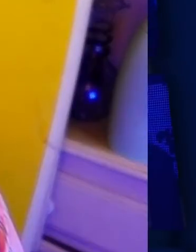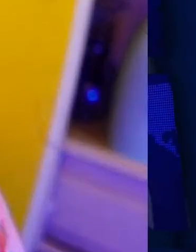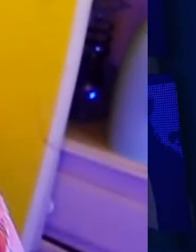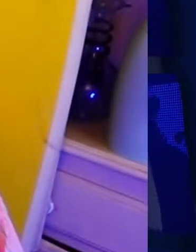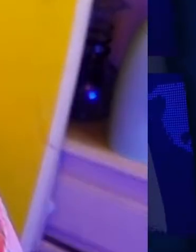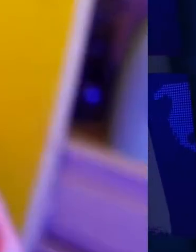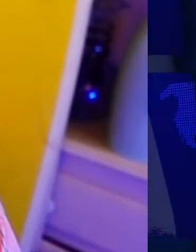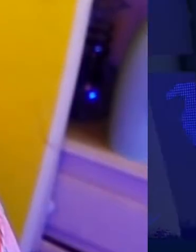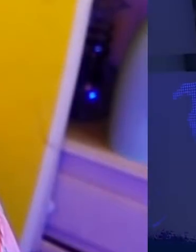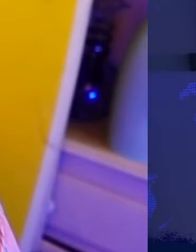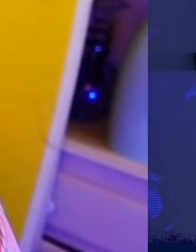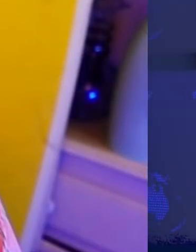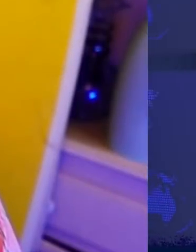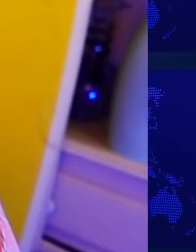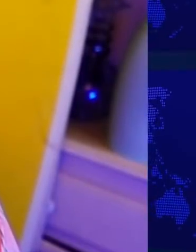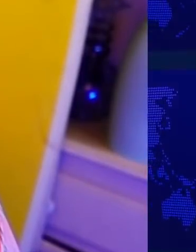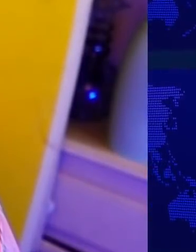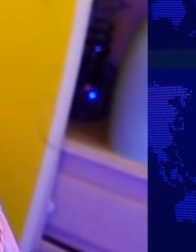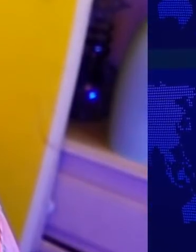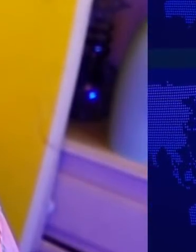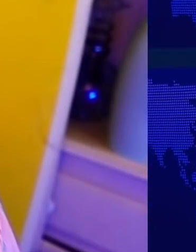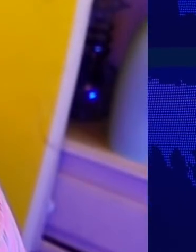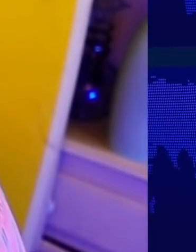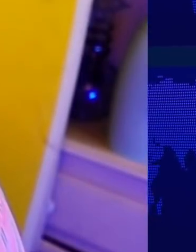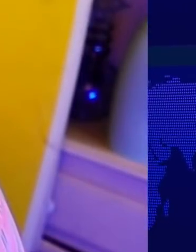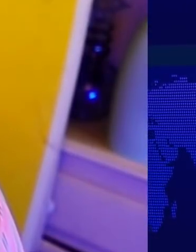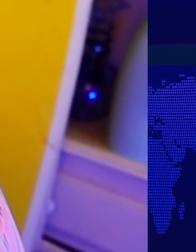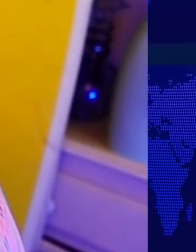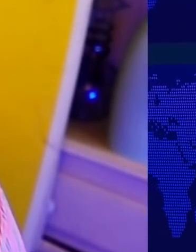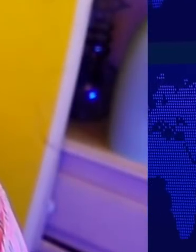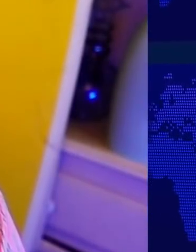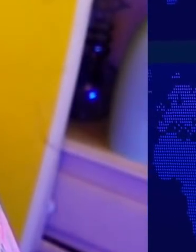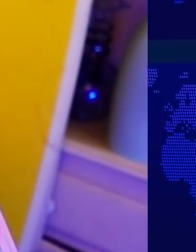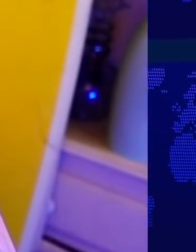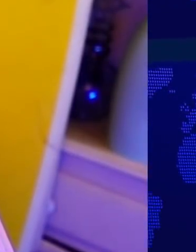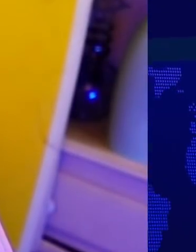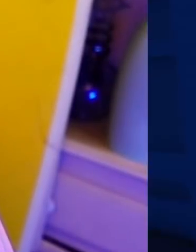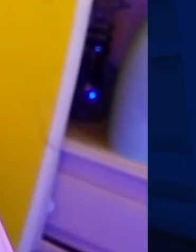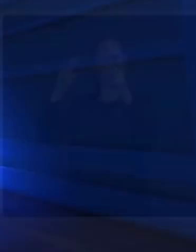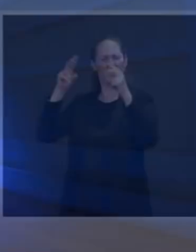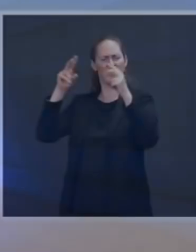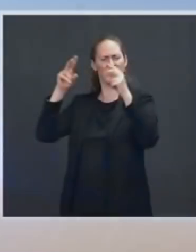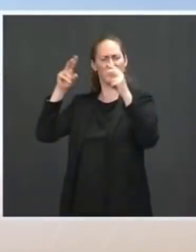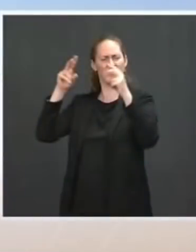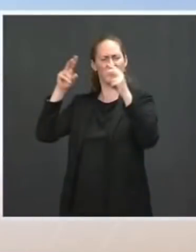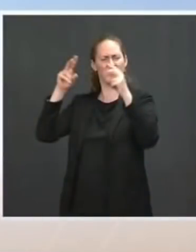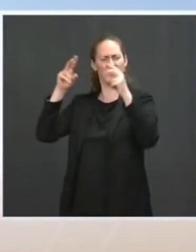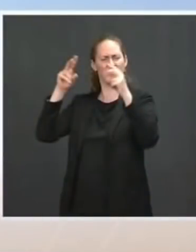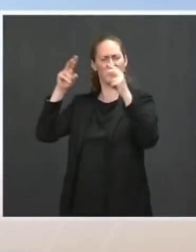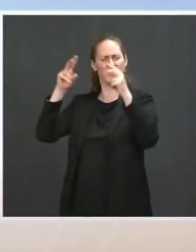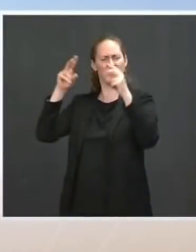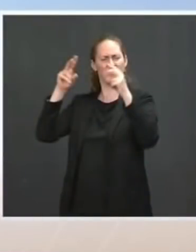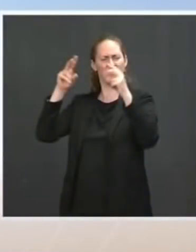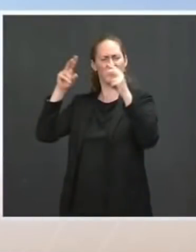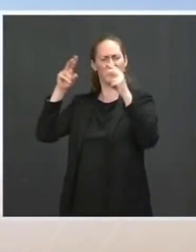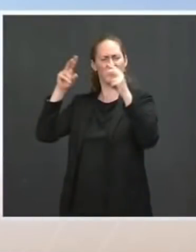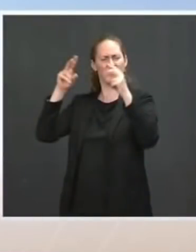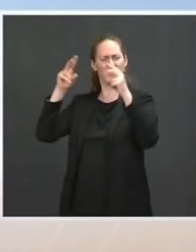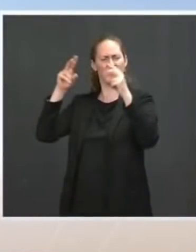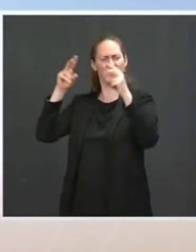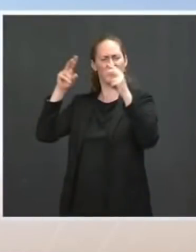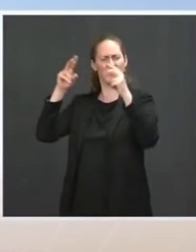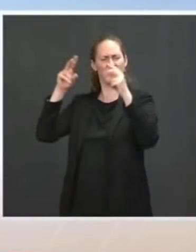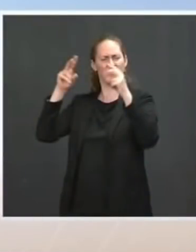Sirloin. That's very insightful. Let's see what else the press secretary had this week and see whether she